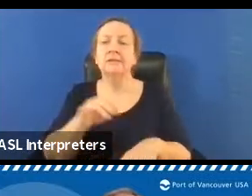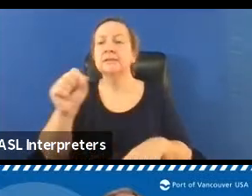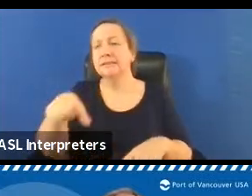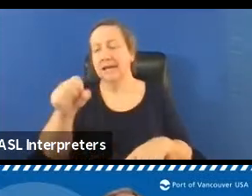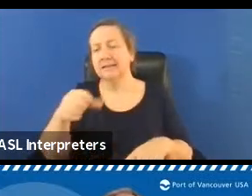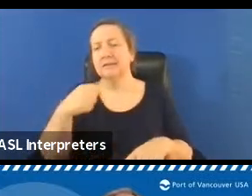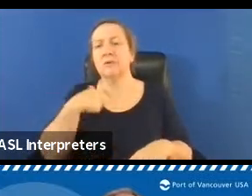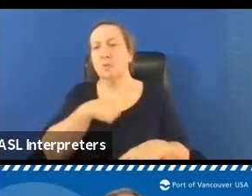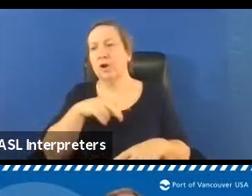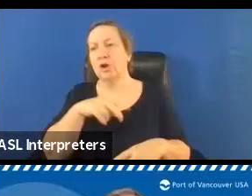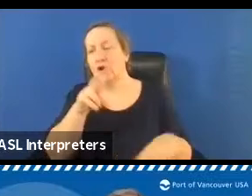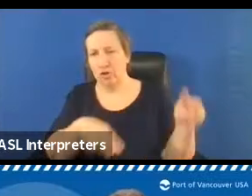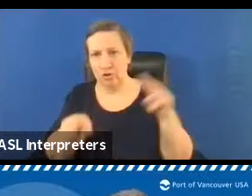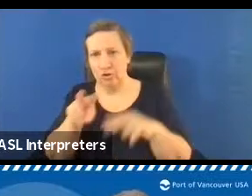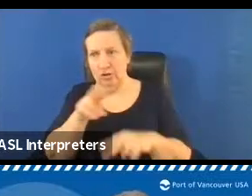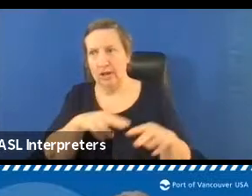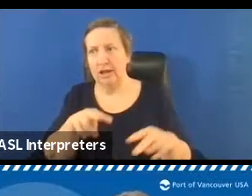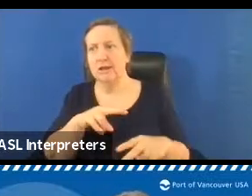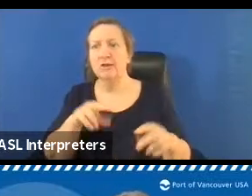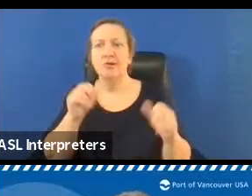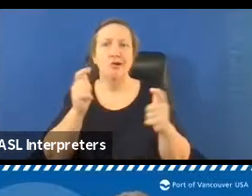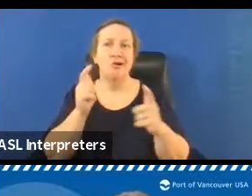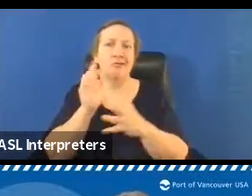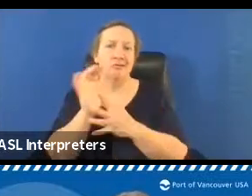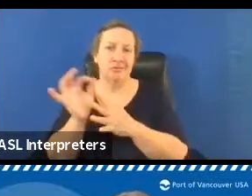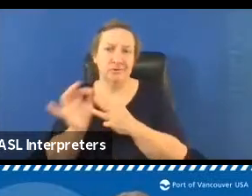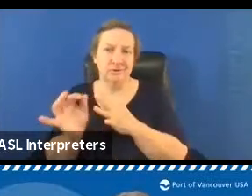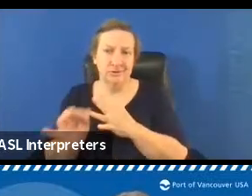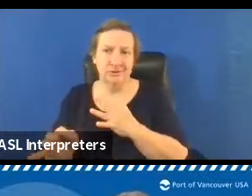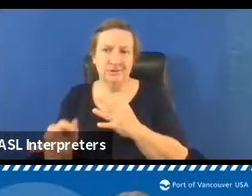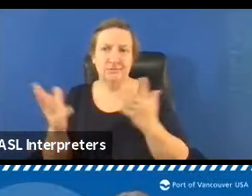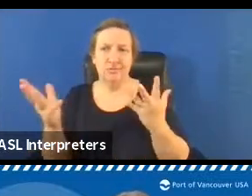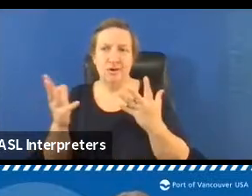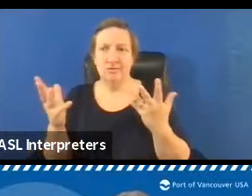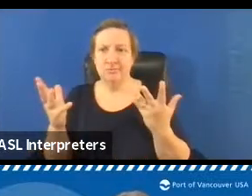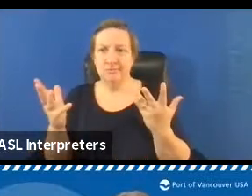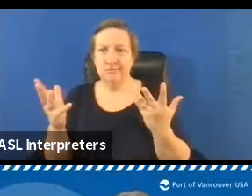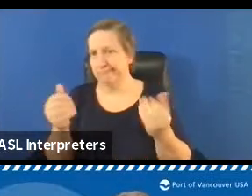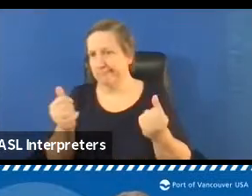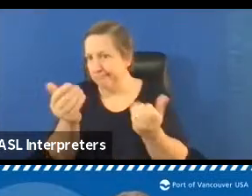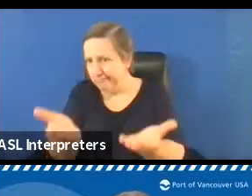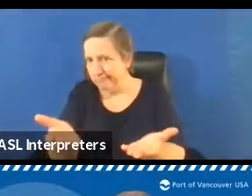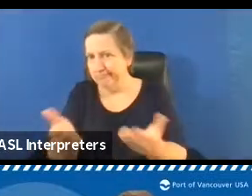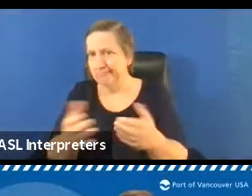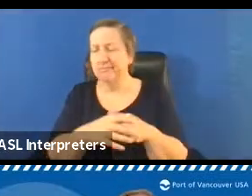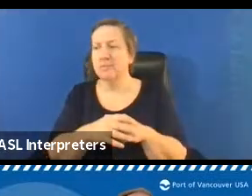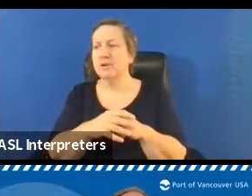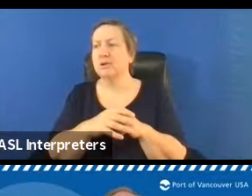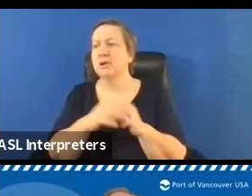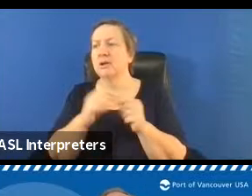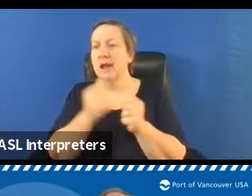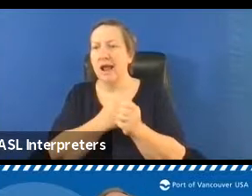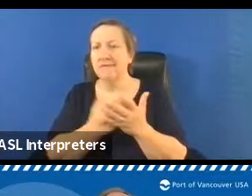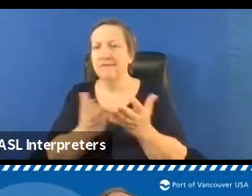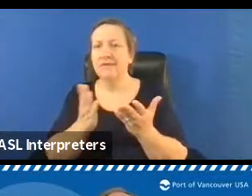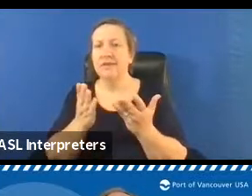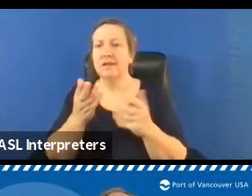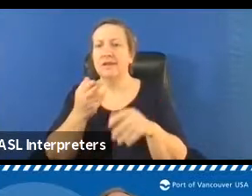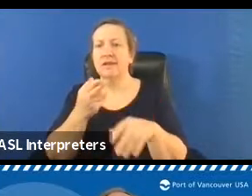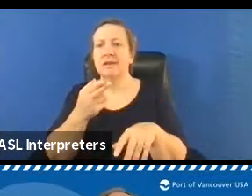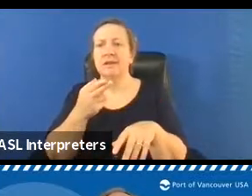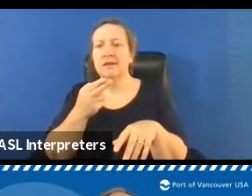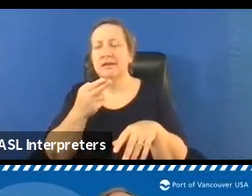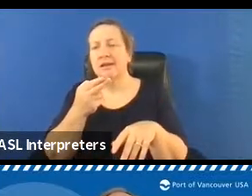at all of the options that are on the table that will make Hayden